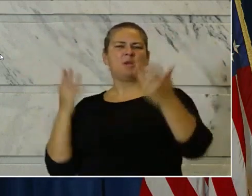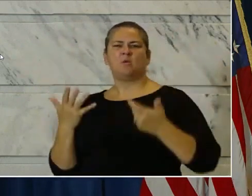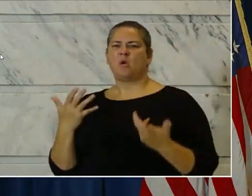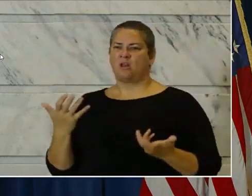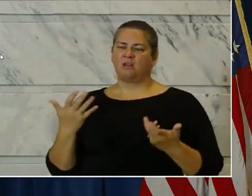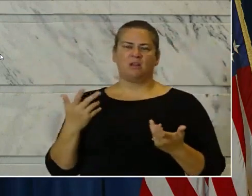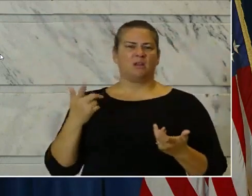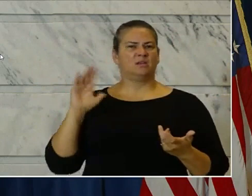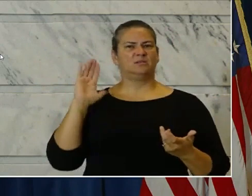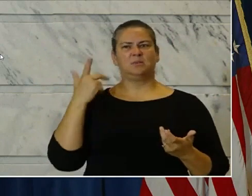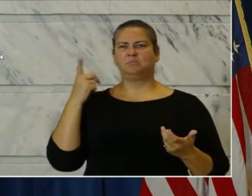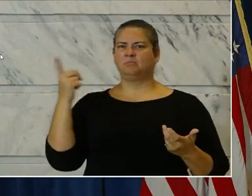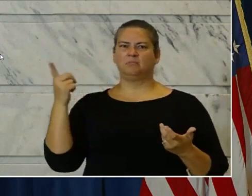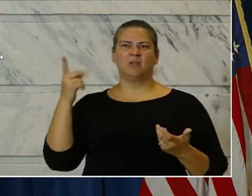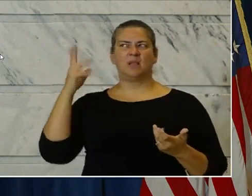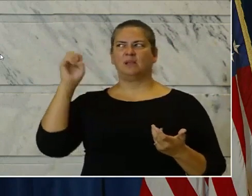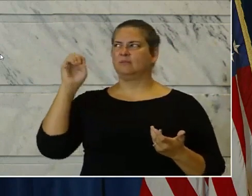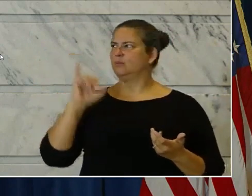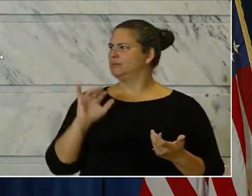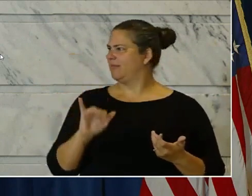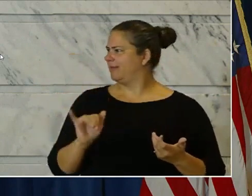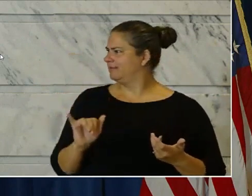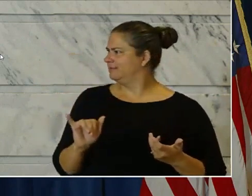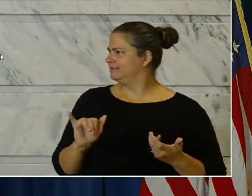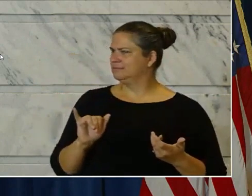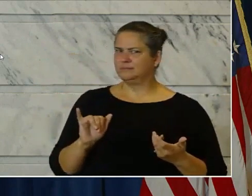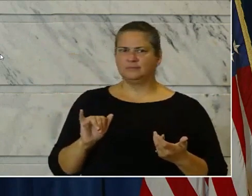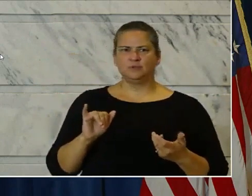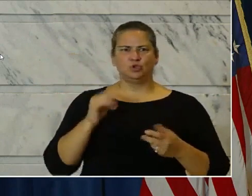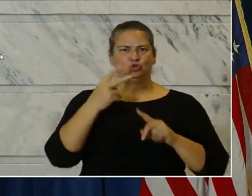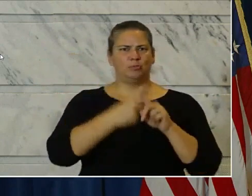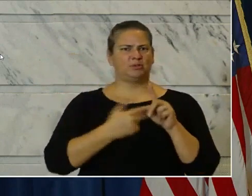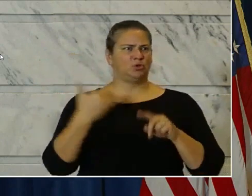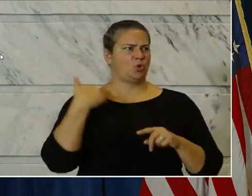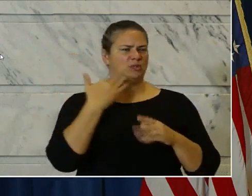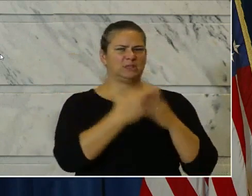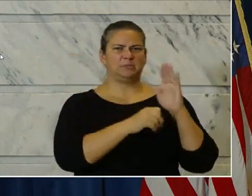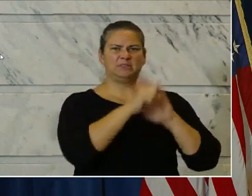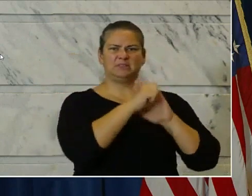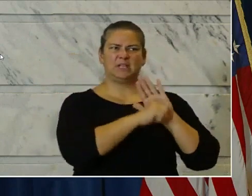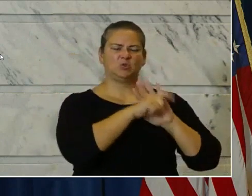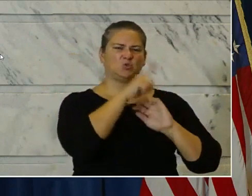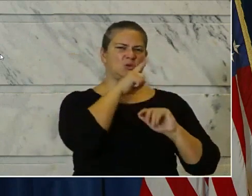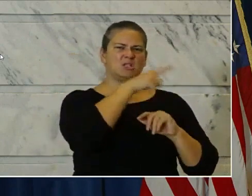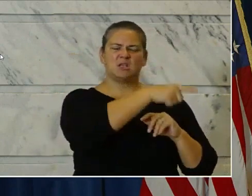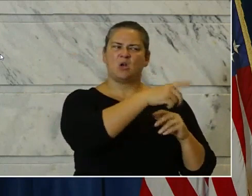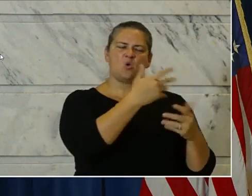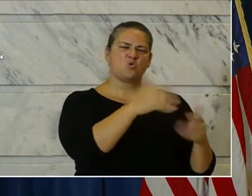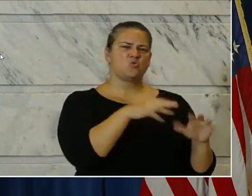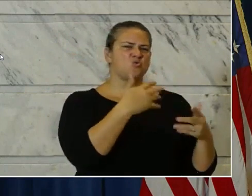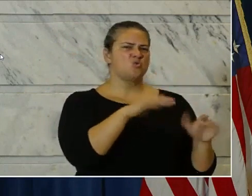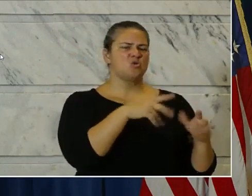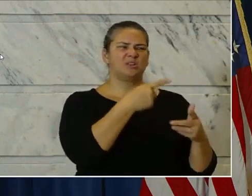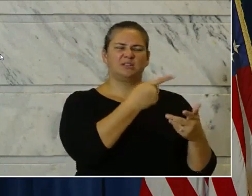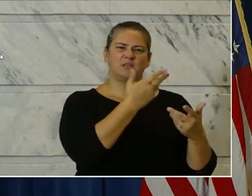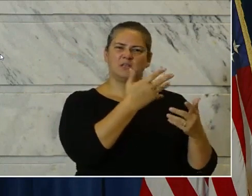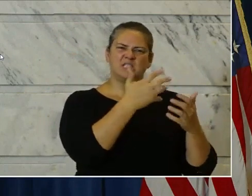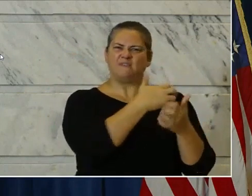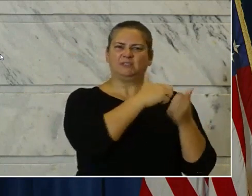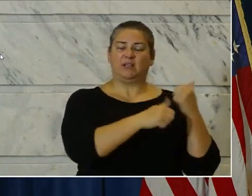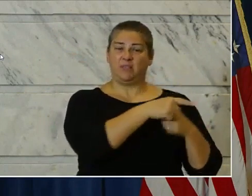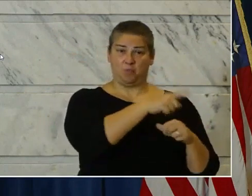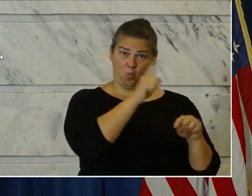didn't devastate the case just, what, about two months ago. So what Florida's doing is reckless, and it's